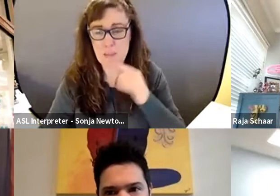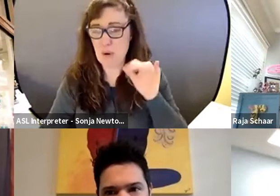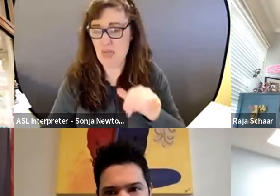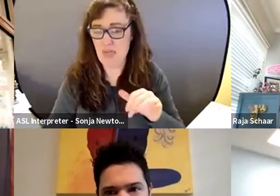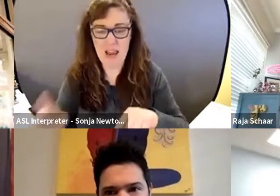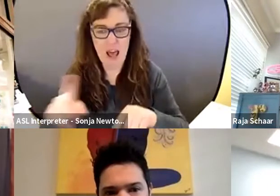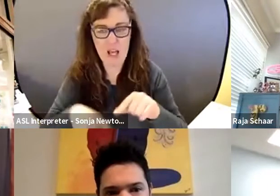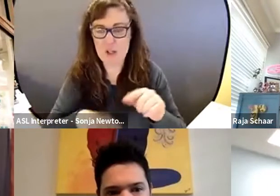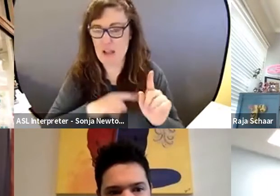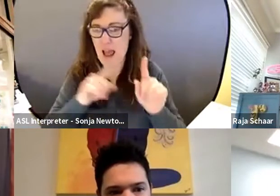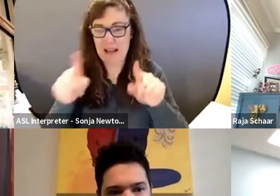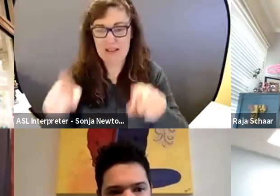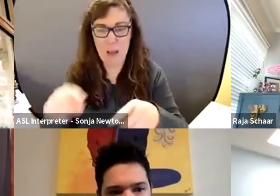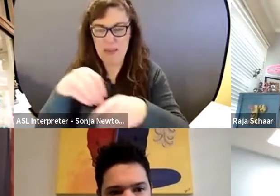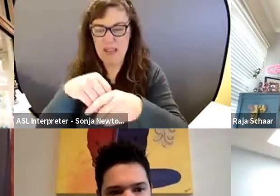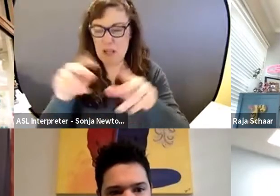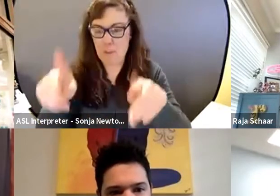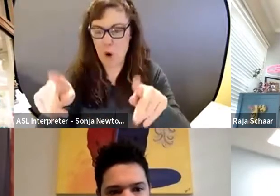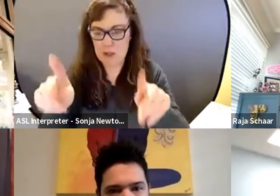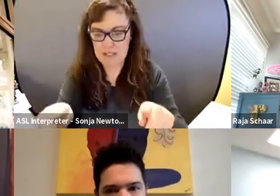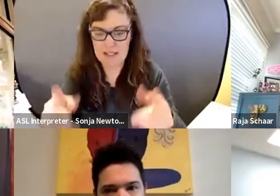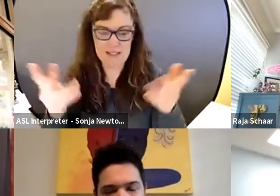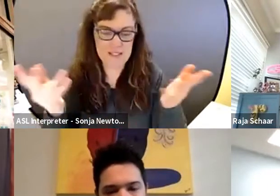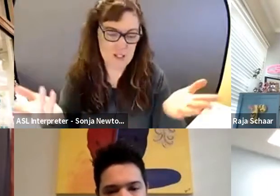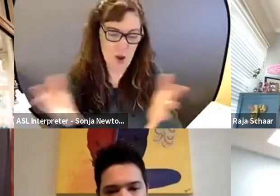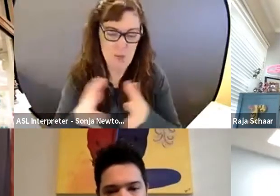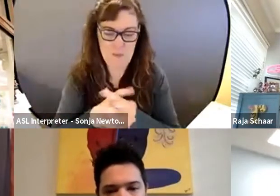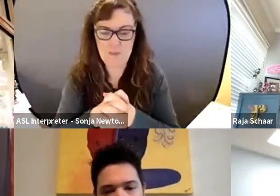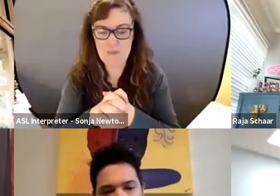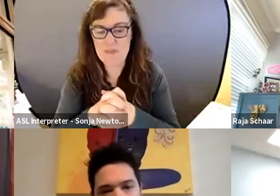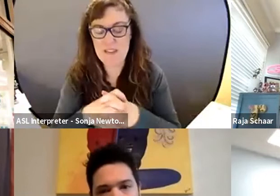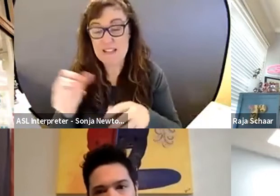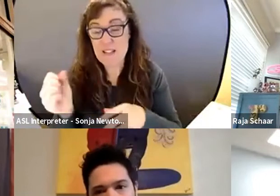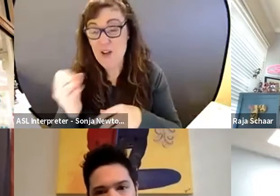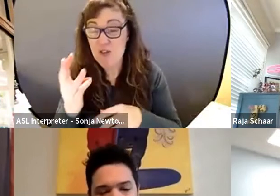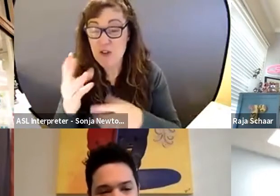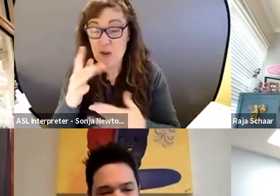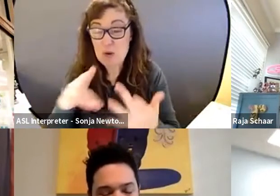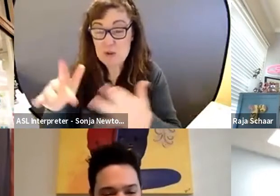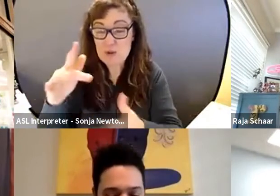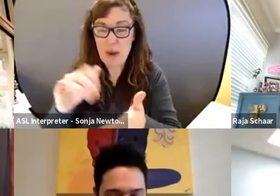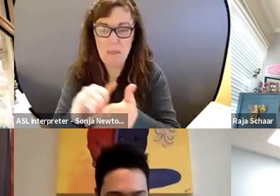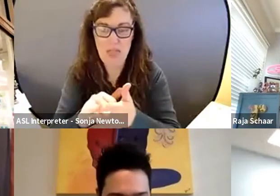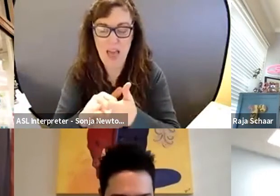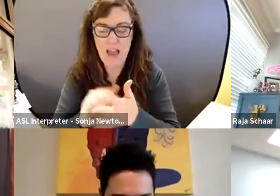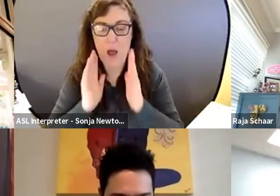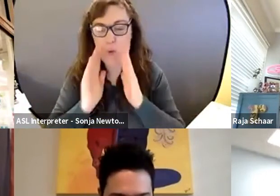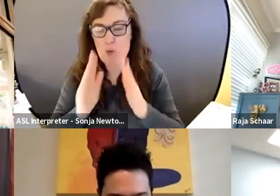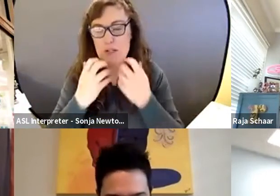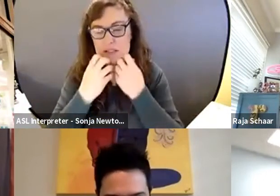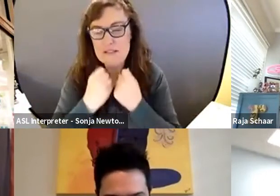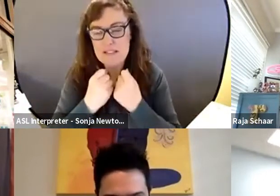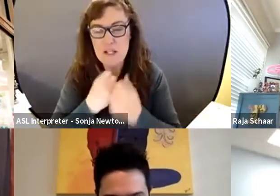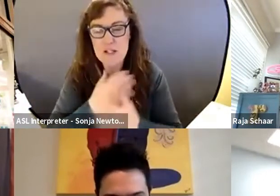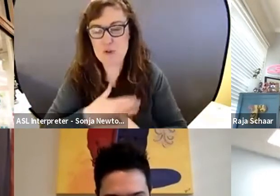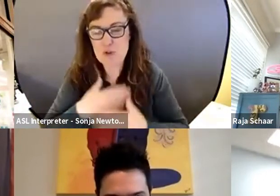be there in person. This would have definitely been one of the few trips that would have been worth it, just to travel and then spend a